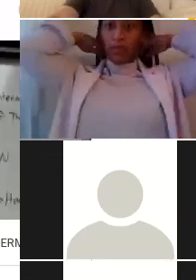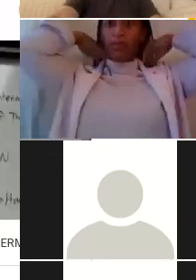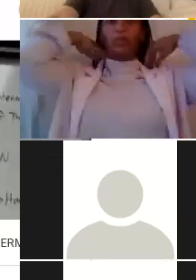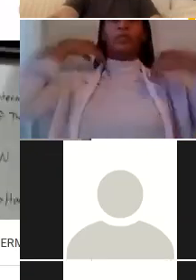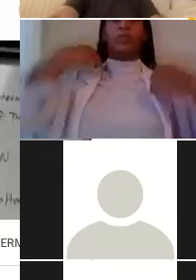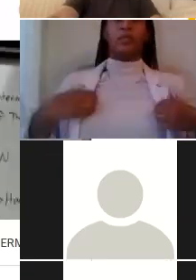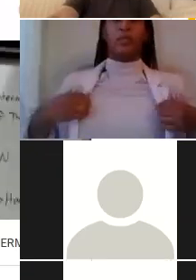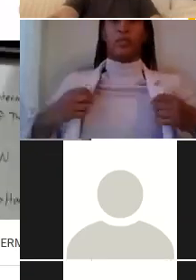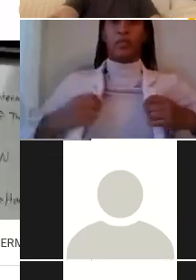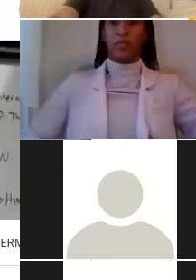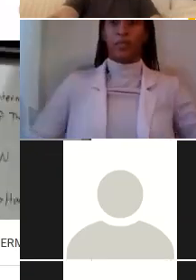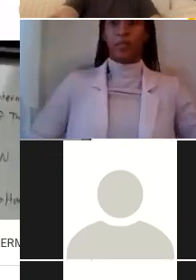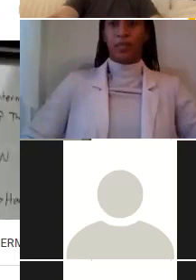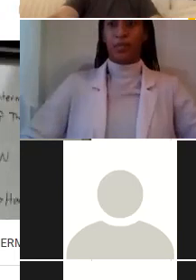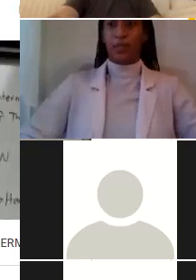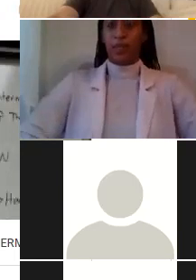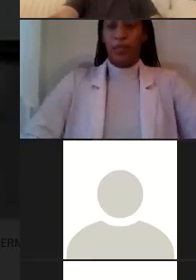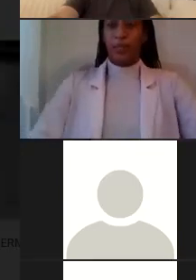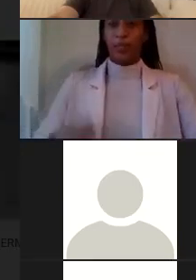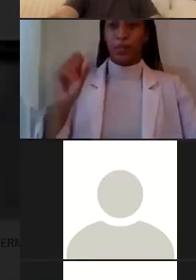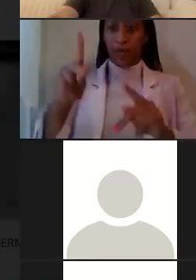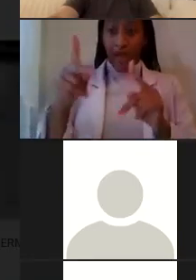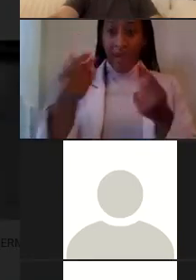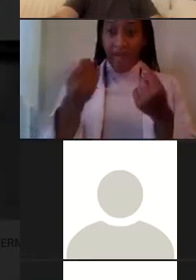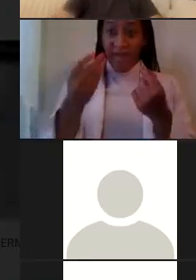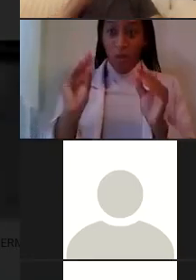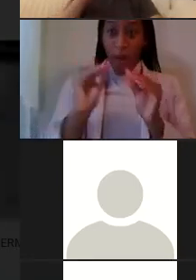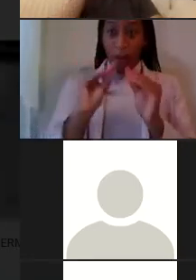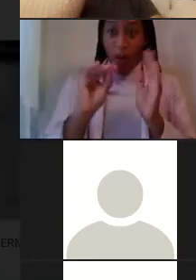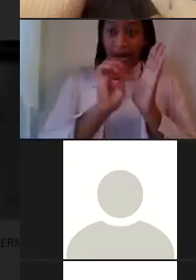All right. I'm going to show you a couple of more examples.